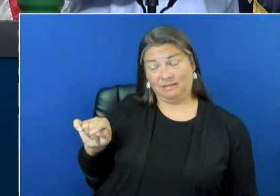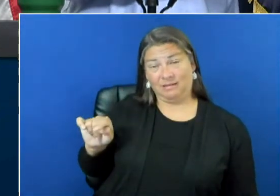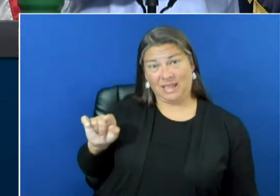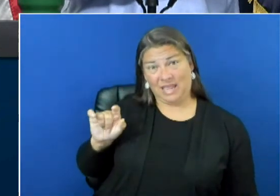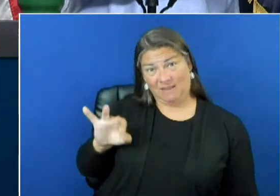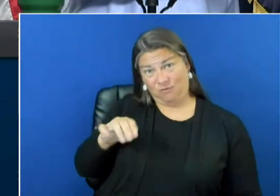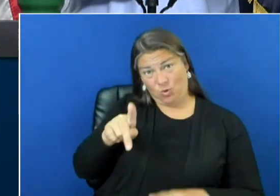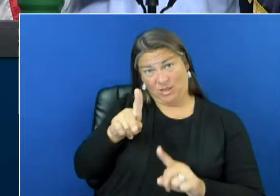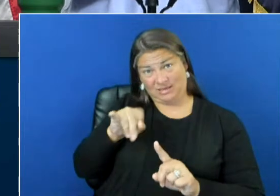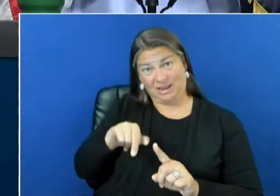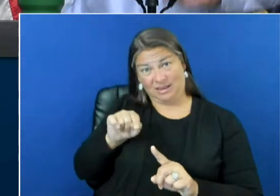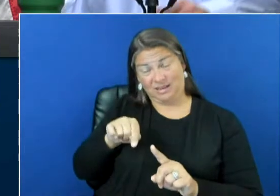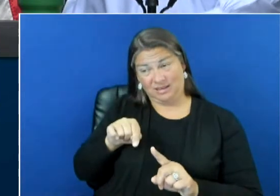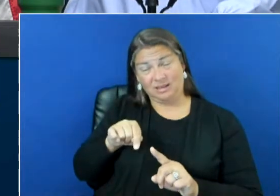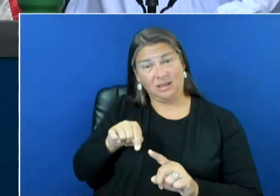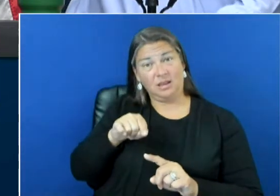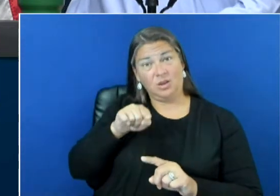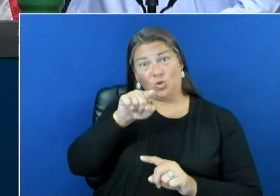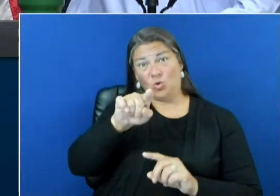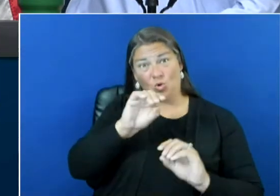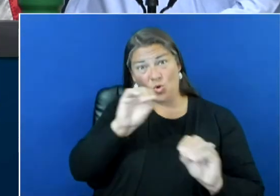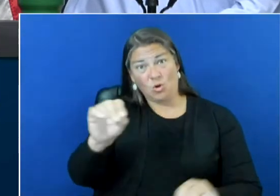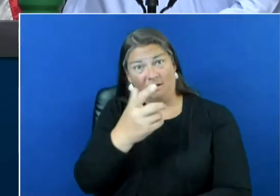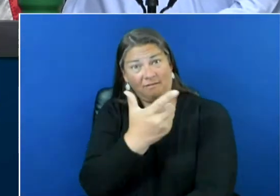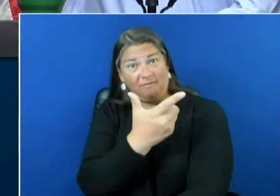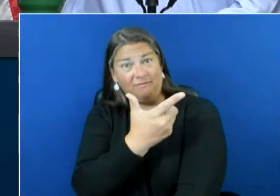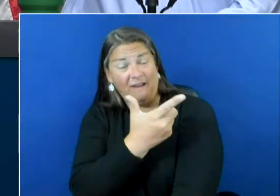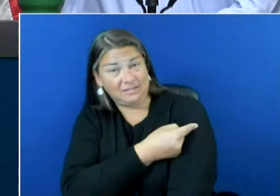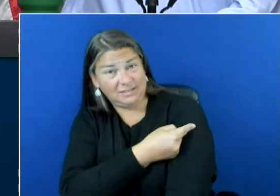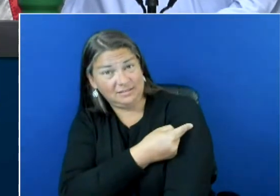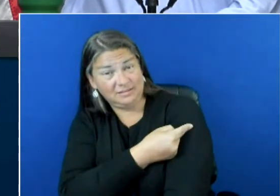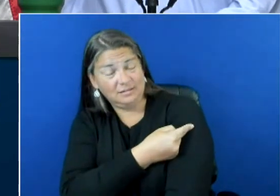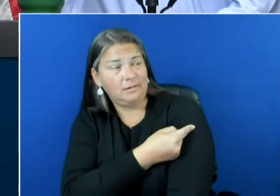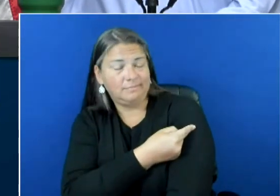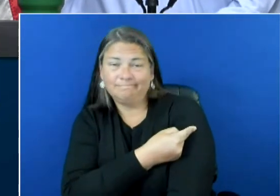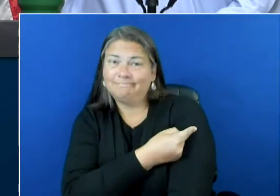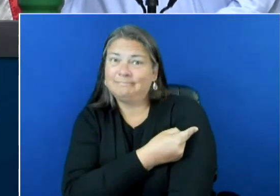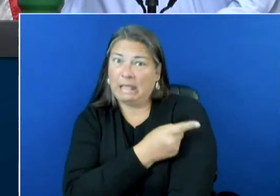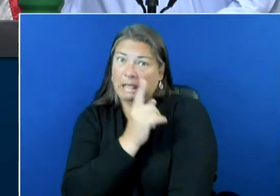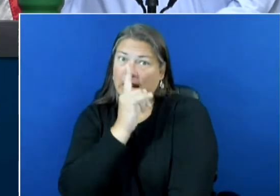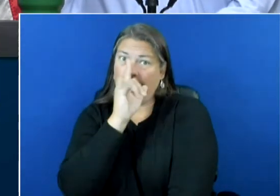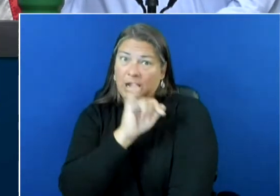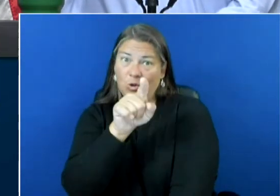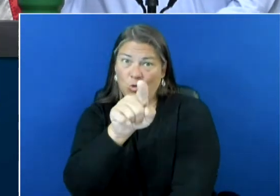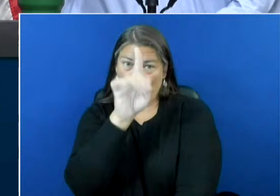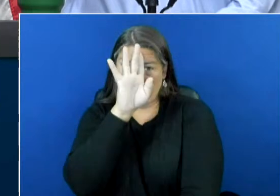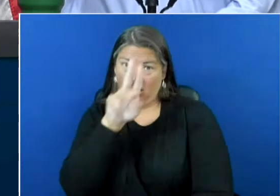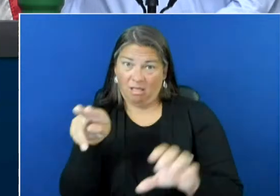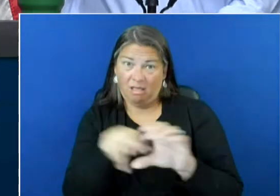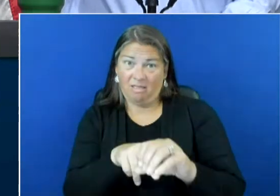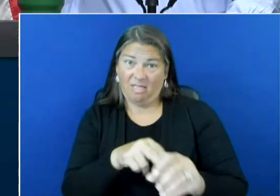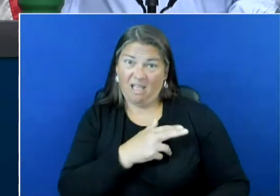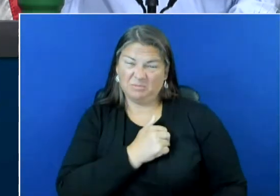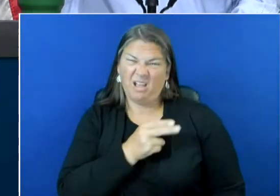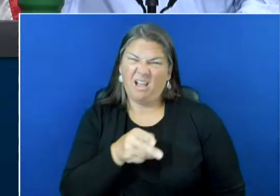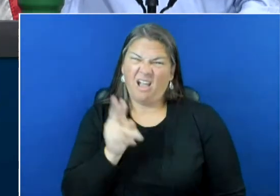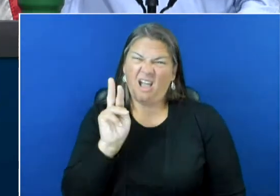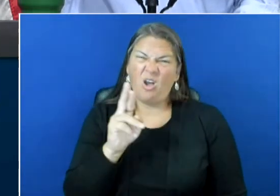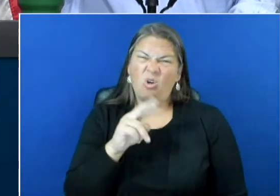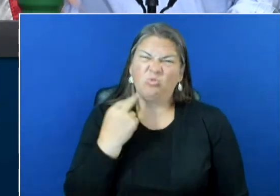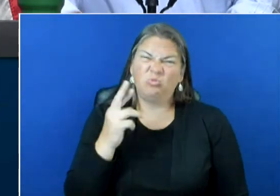unvaccinated, your likelihood of being in the hospital is so significantly higher than it has ever